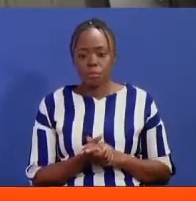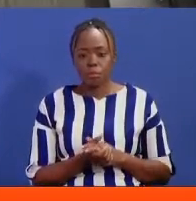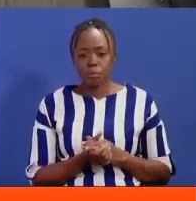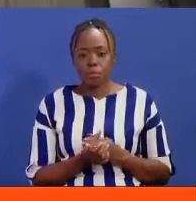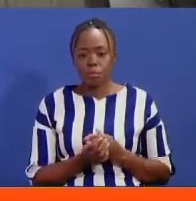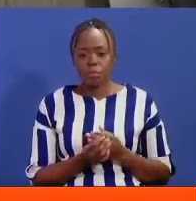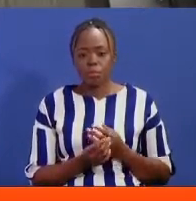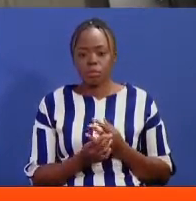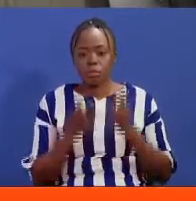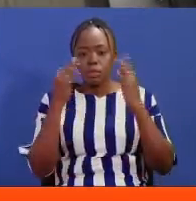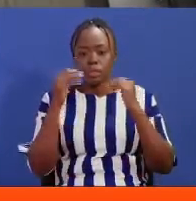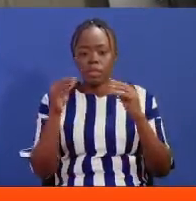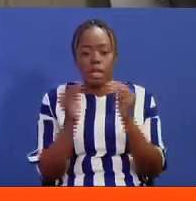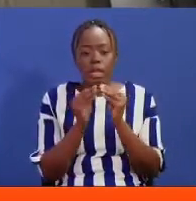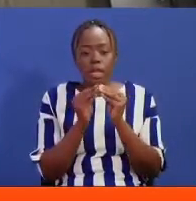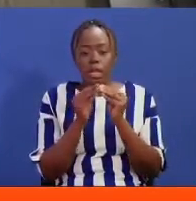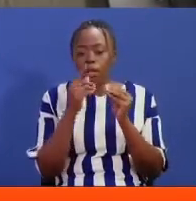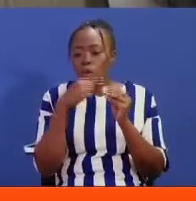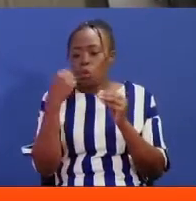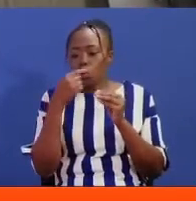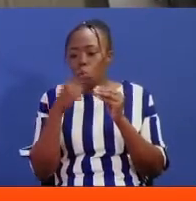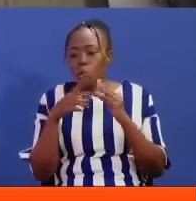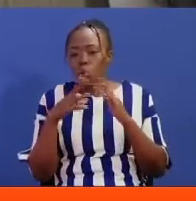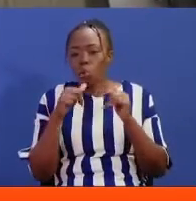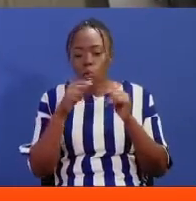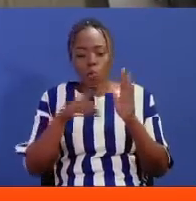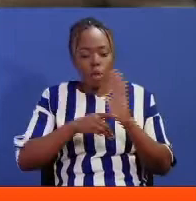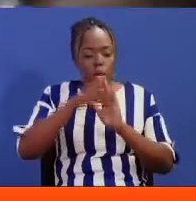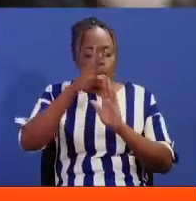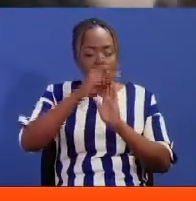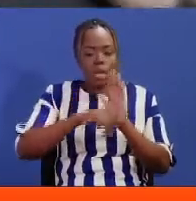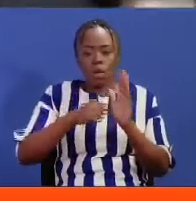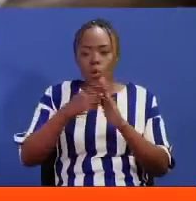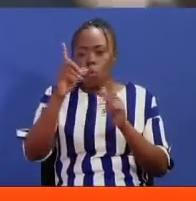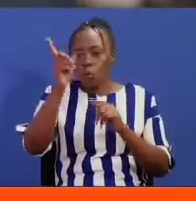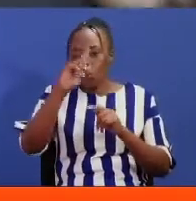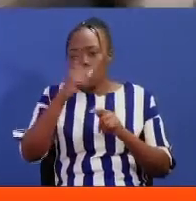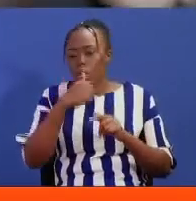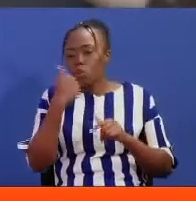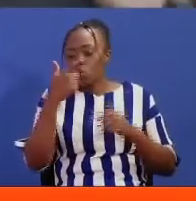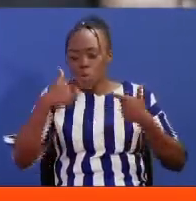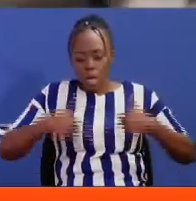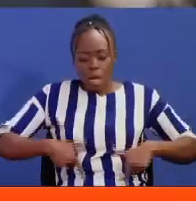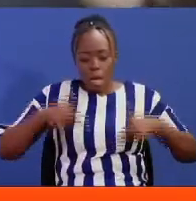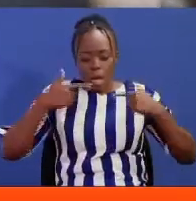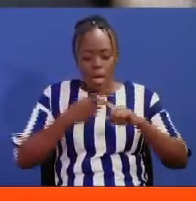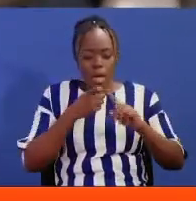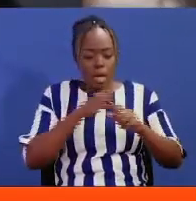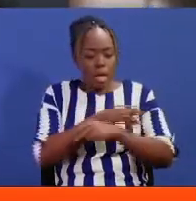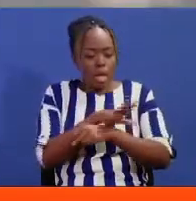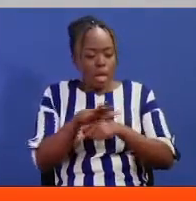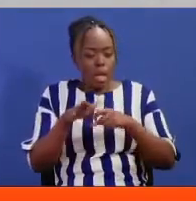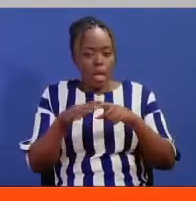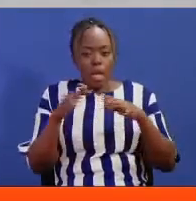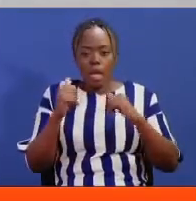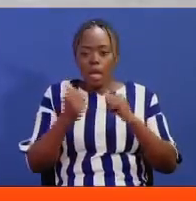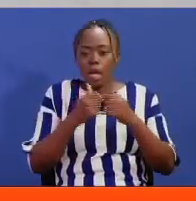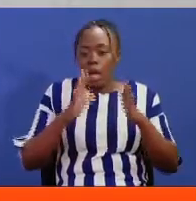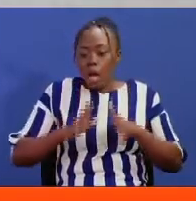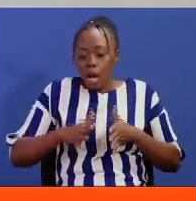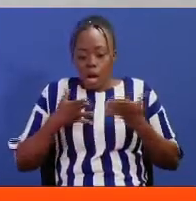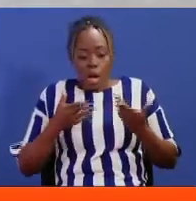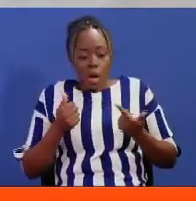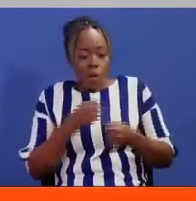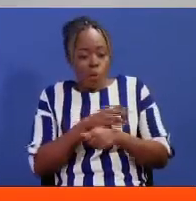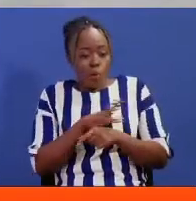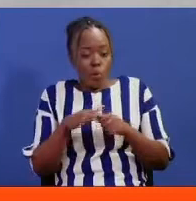We meet with Alphonse Juma, a web developer based in Nairobi who is a survivor of coronavirus pandemic. How